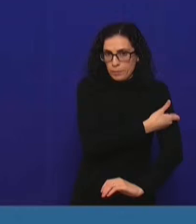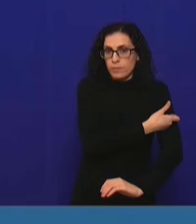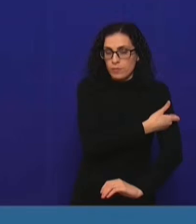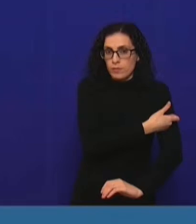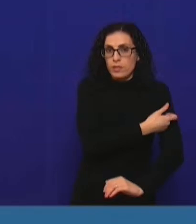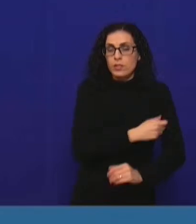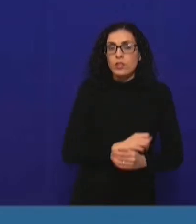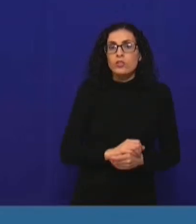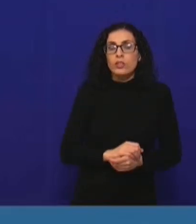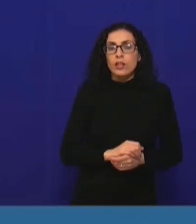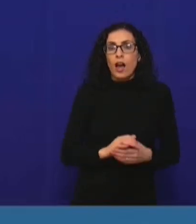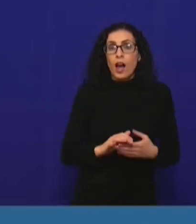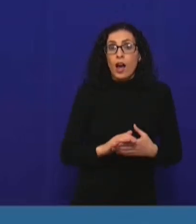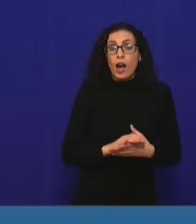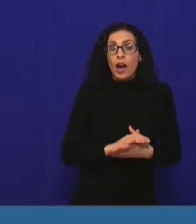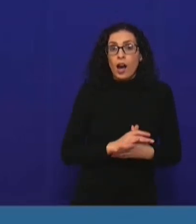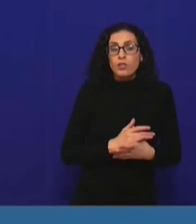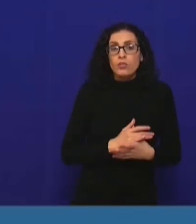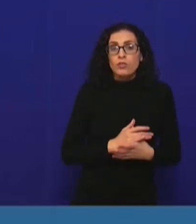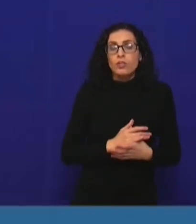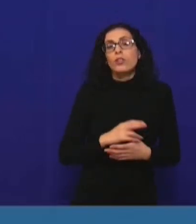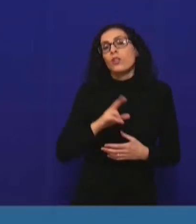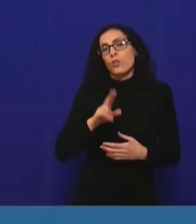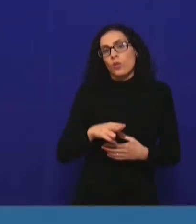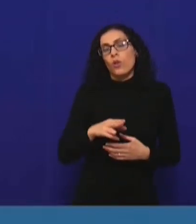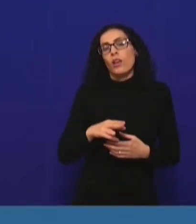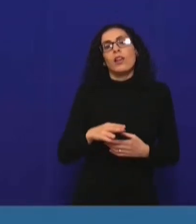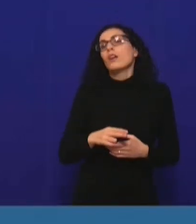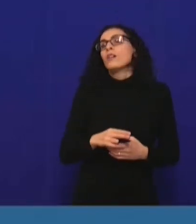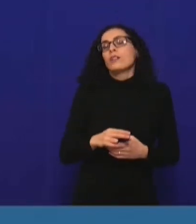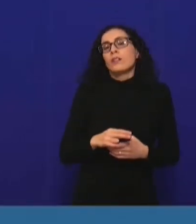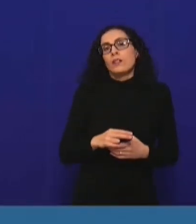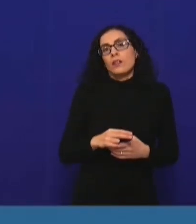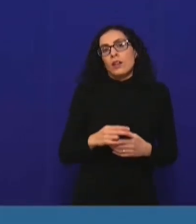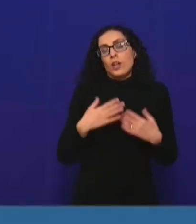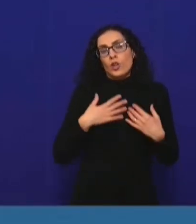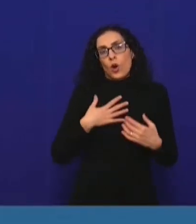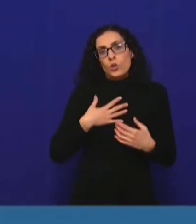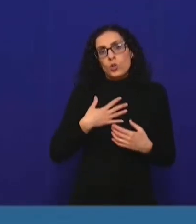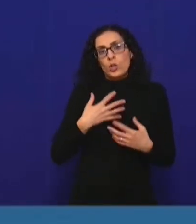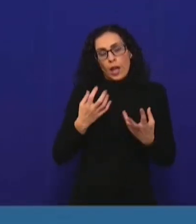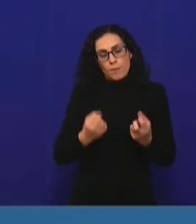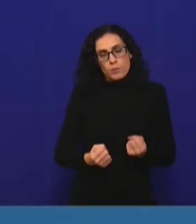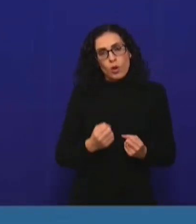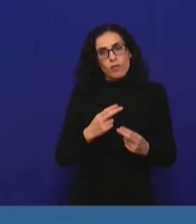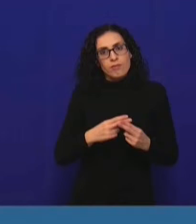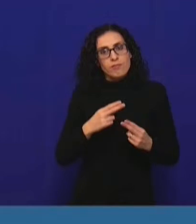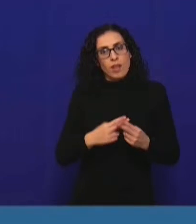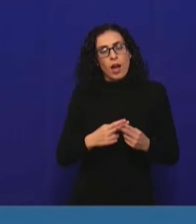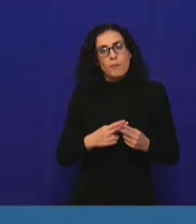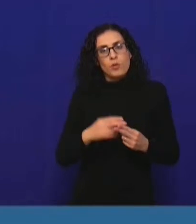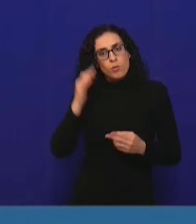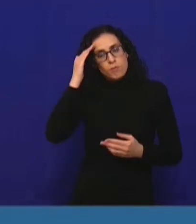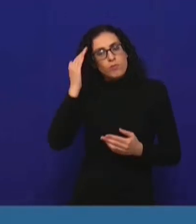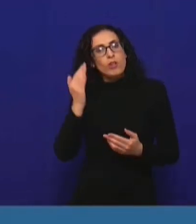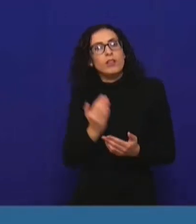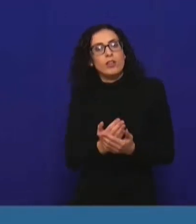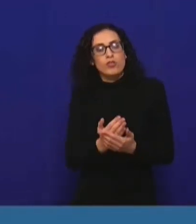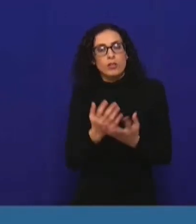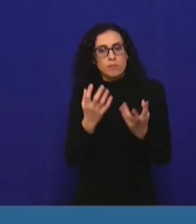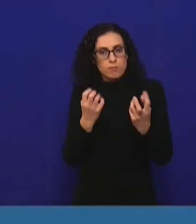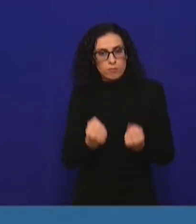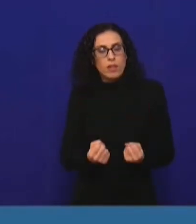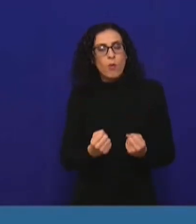li tajna l-priorità fl-iskejjel għat-tilqim huwa għaliex aħna nħossu li rridu nagħmlu ħila tagħna kollha nipproteġuhom dak kollu li